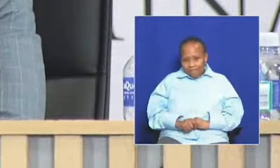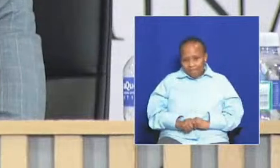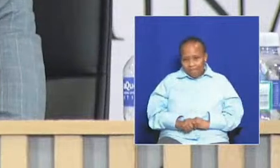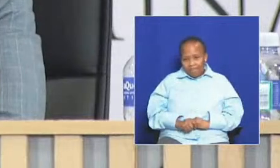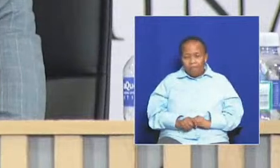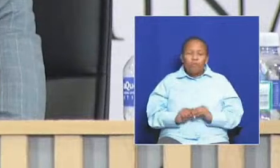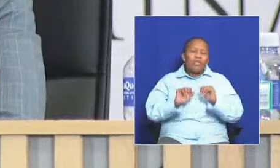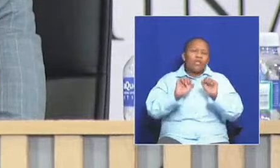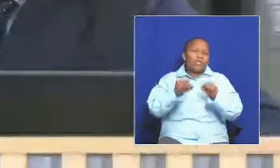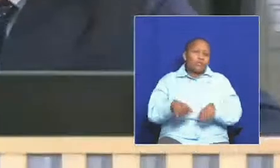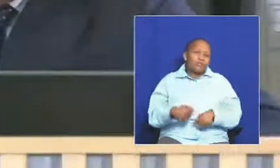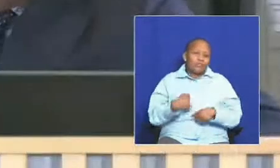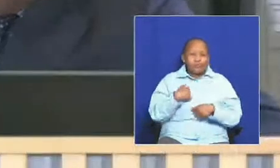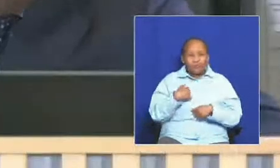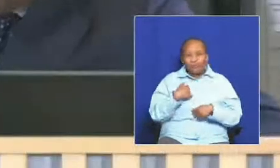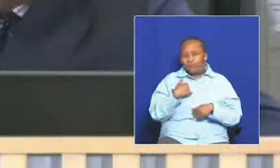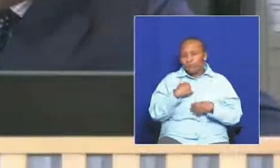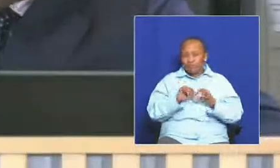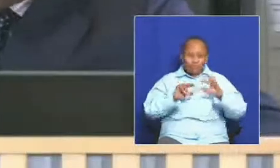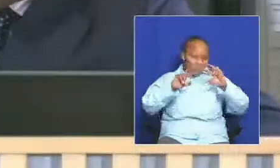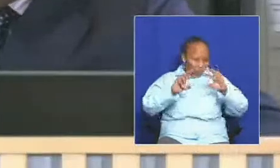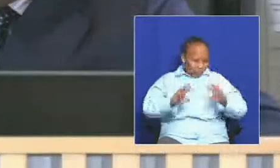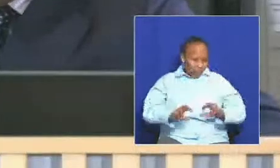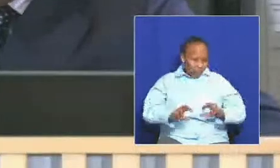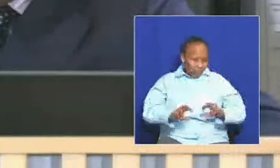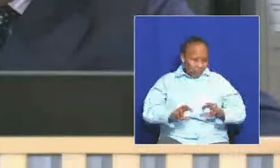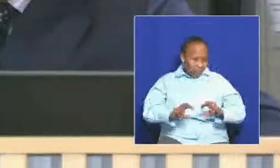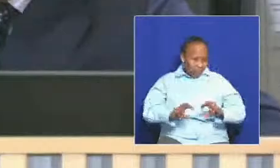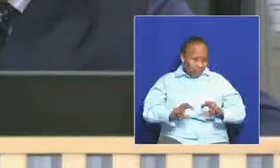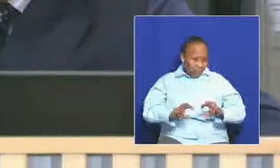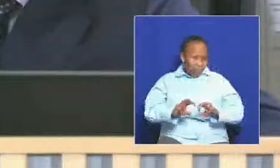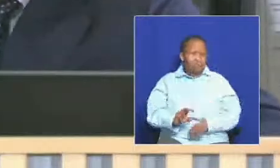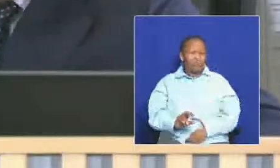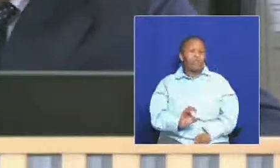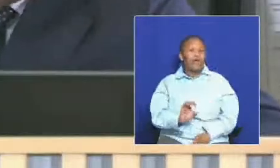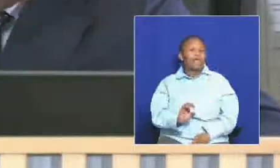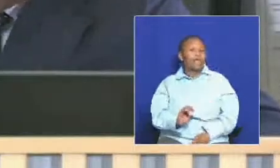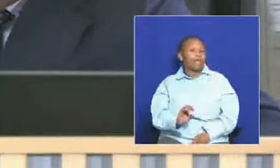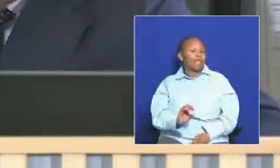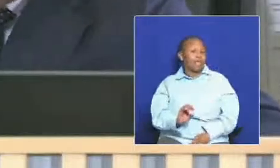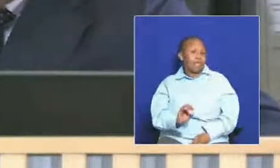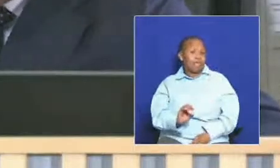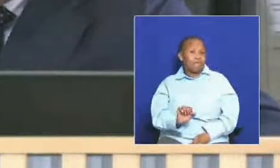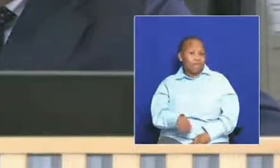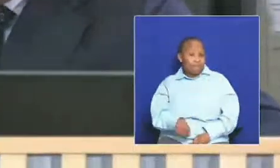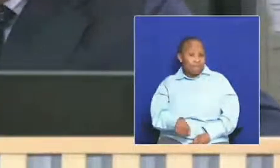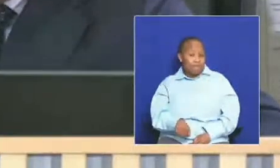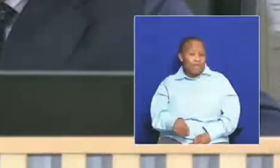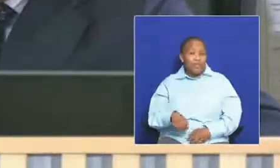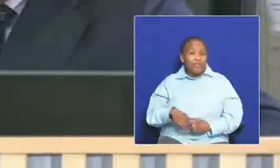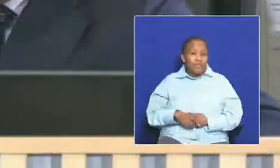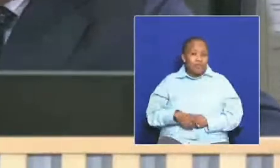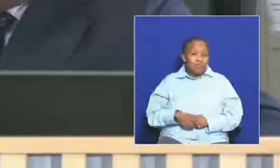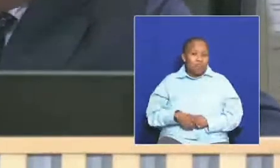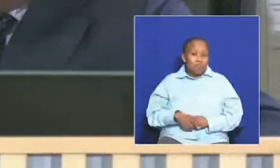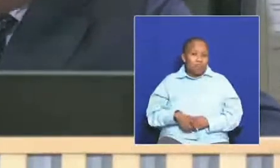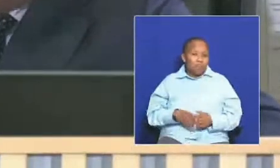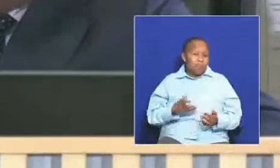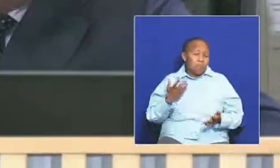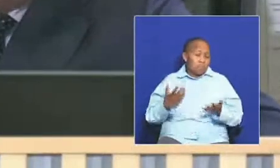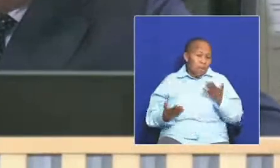investigated, and there just might be, you're not saying for a fact there is, there just might be